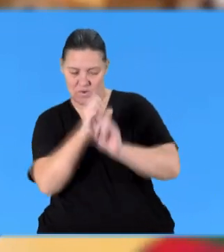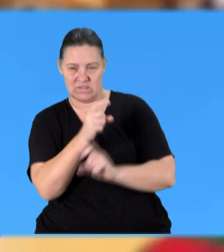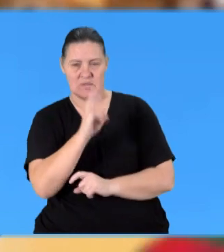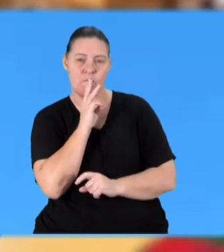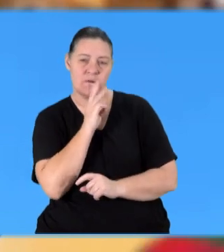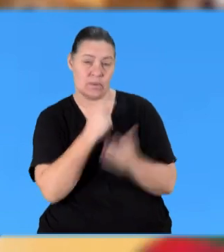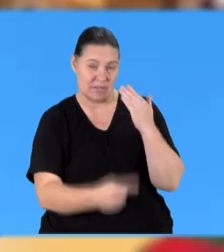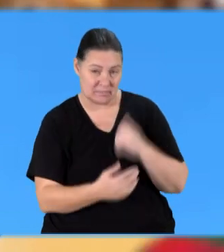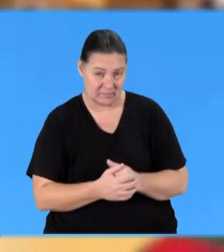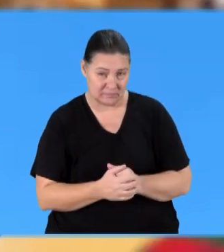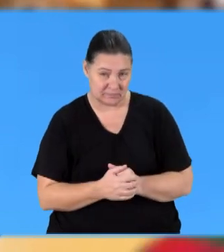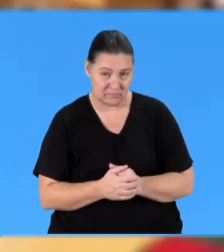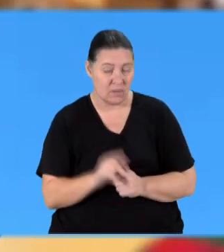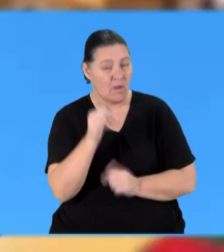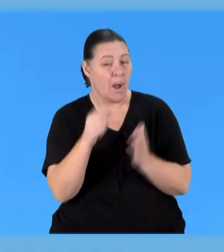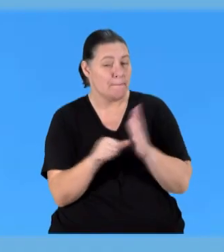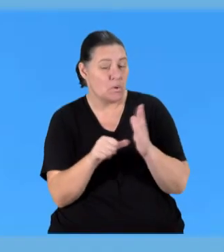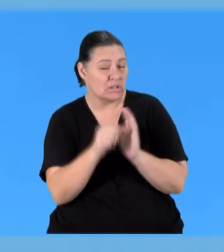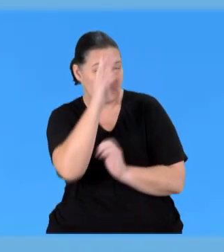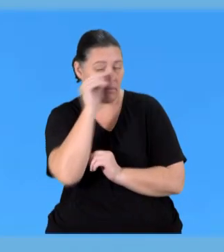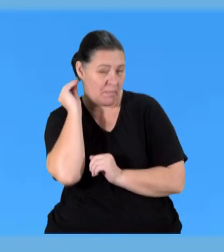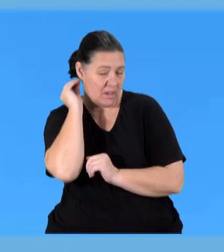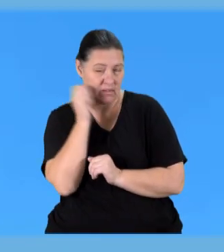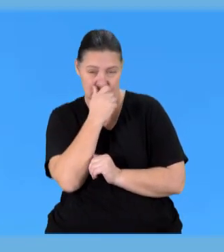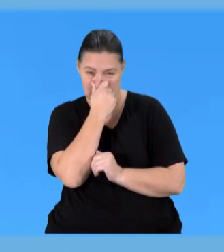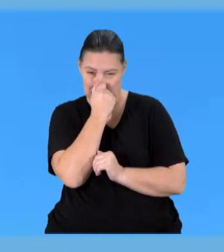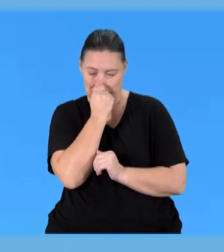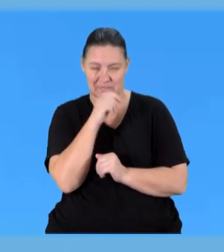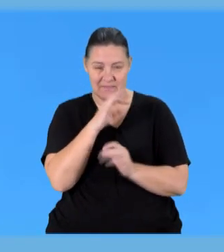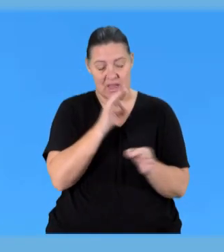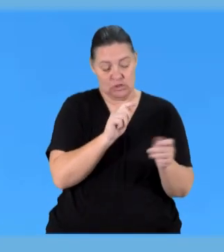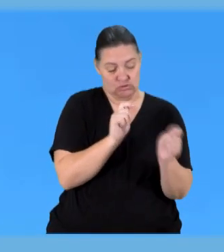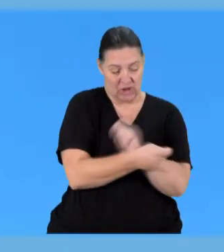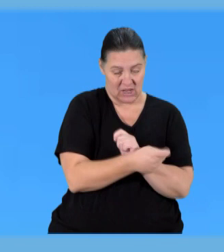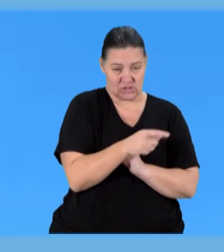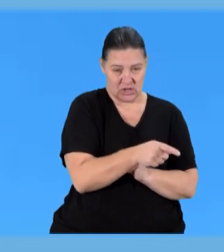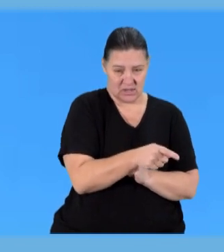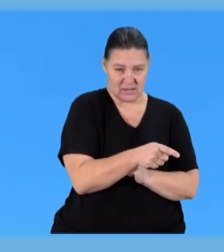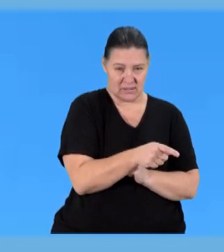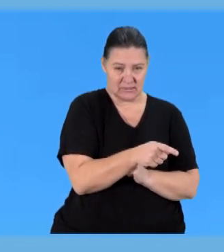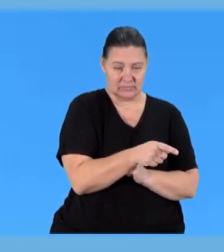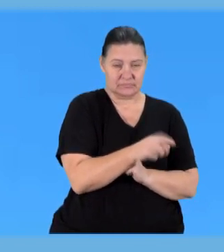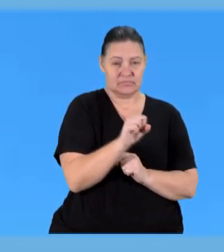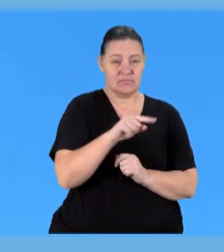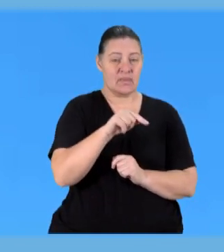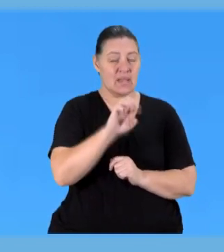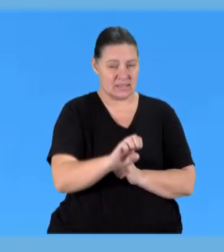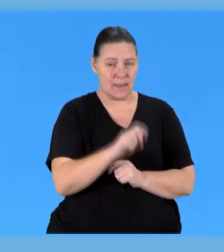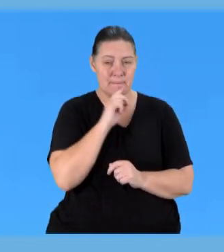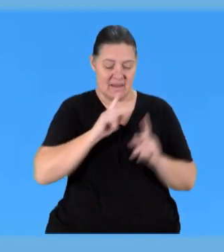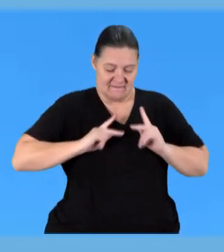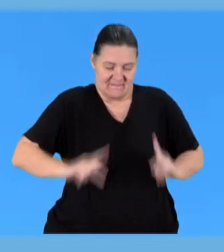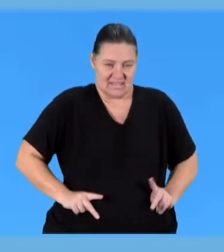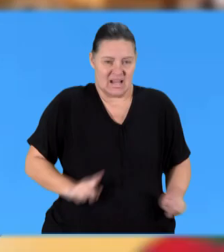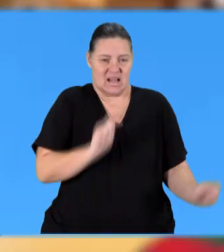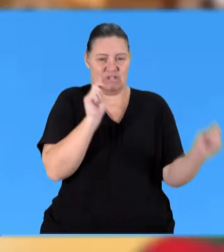what's important to remember, learners, is that when matter changes state, that whole process is called it's a physical